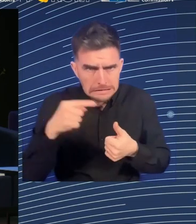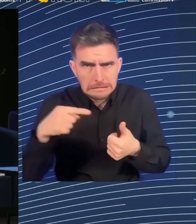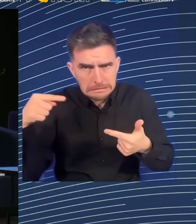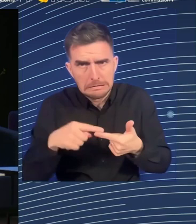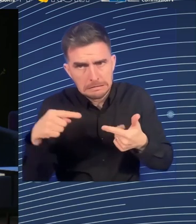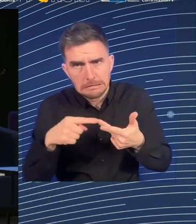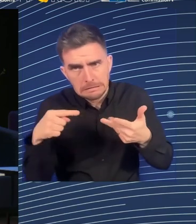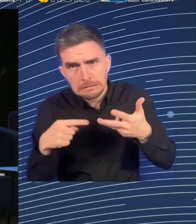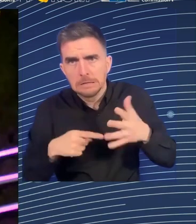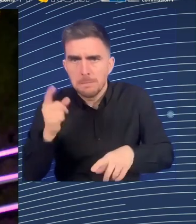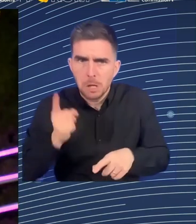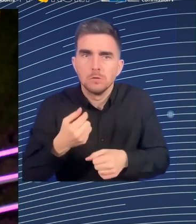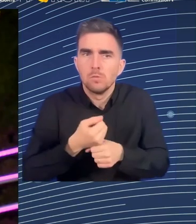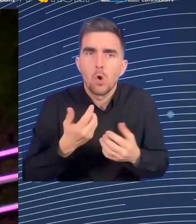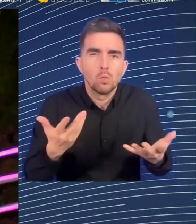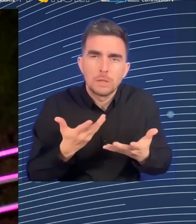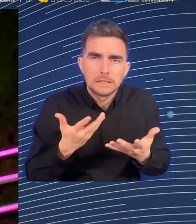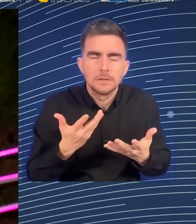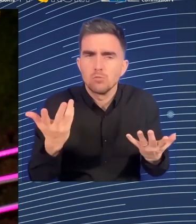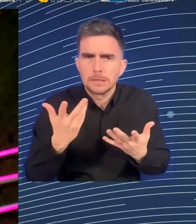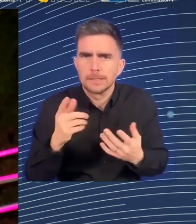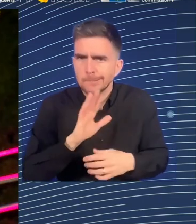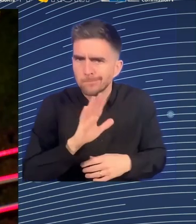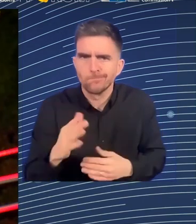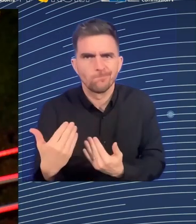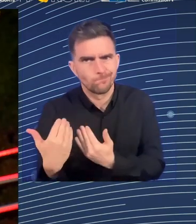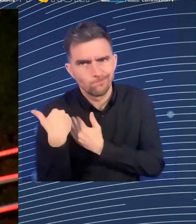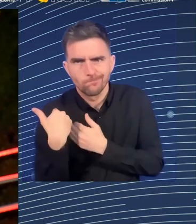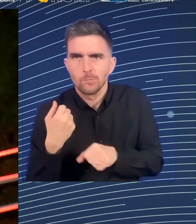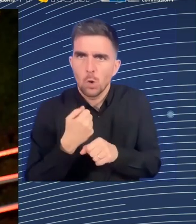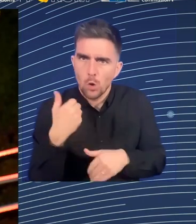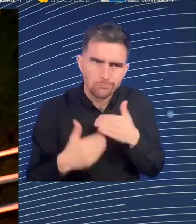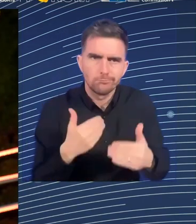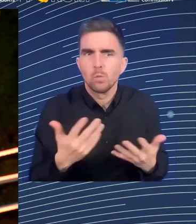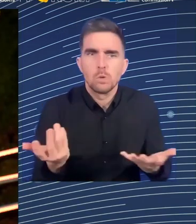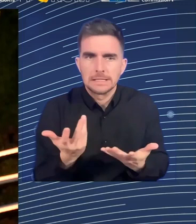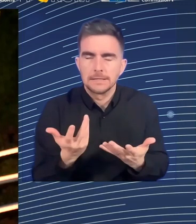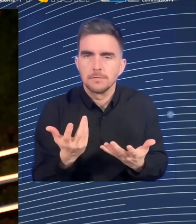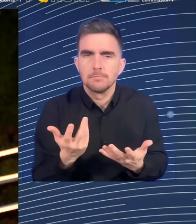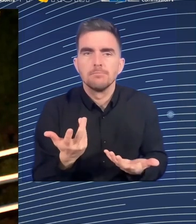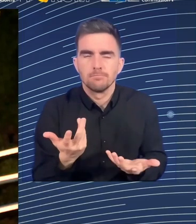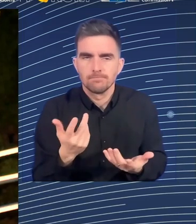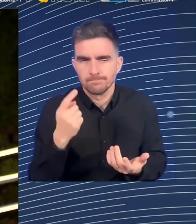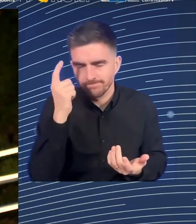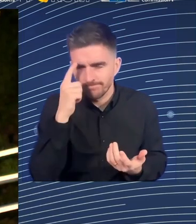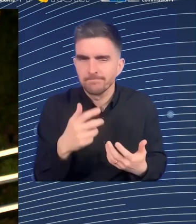duties of a technician. And this comes to the working condition that has been very well covered by my colleague from Eurofound.